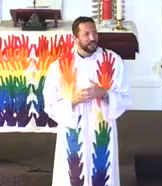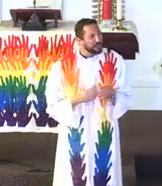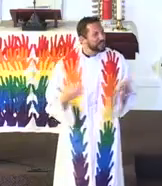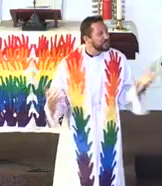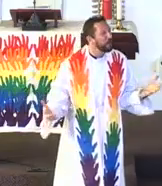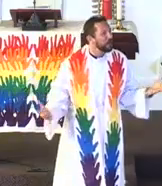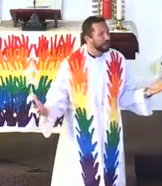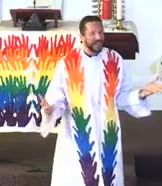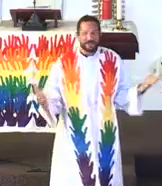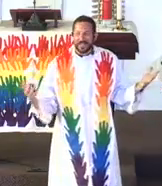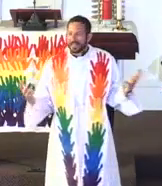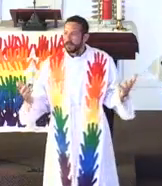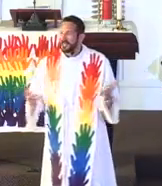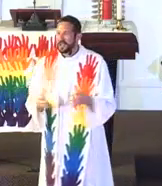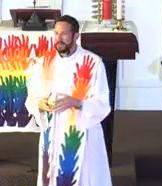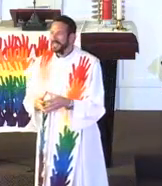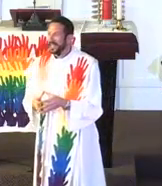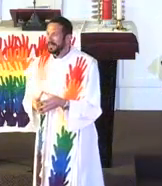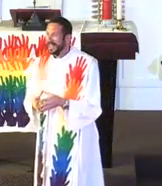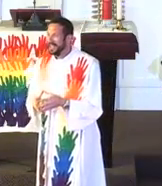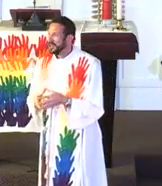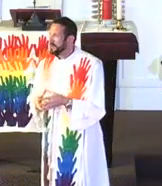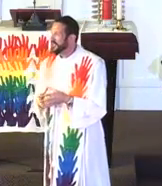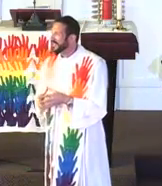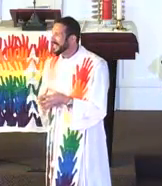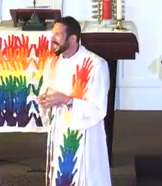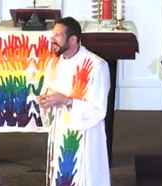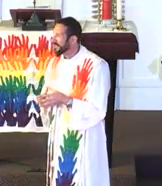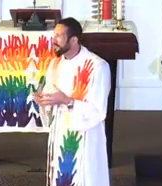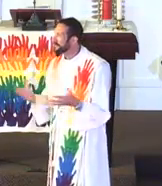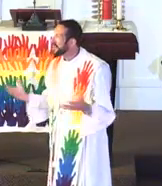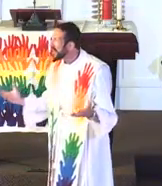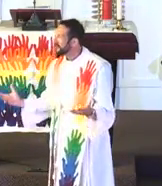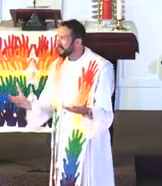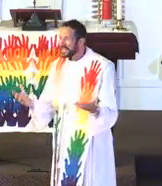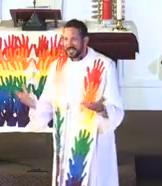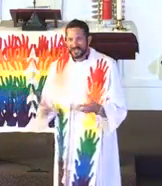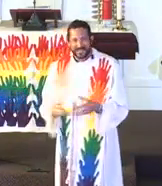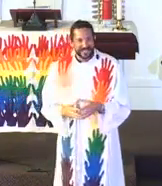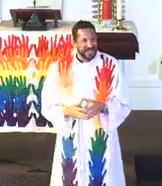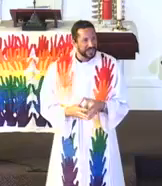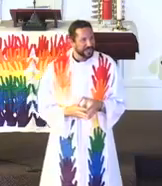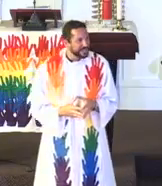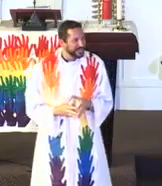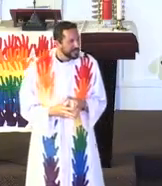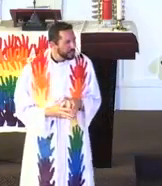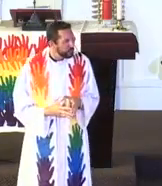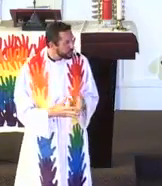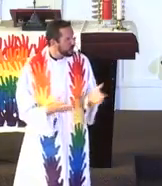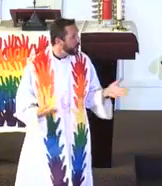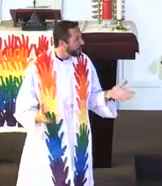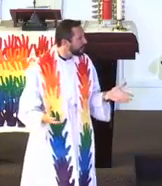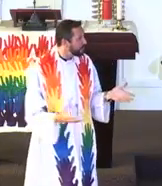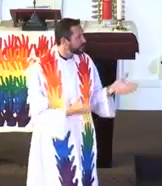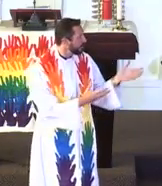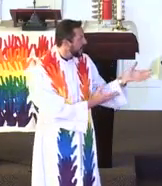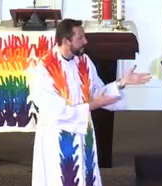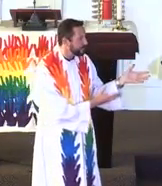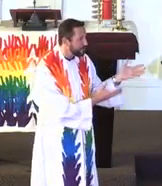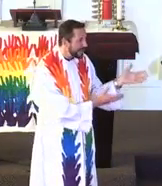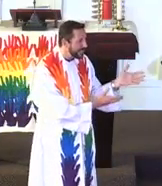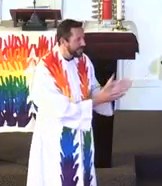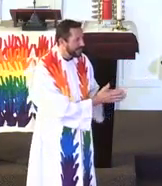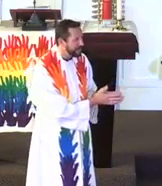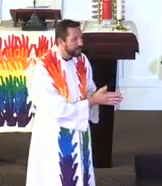And, you know, it's just wonderful. Every couple of times a year, we get that opportunity to bring our congregations together. And, of course, we know that we've also